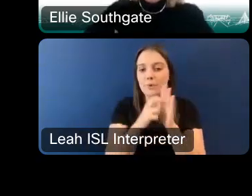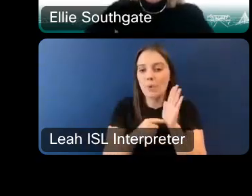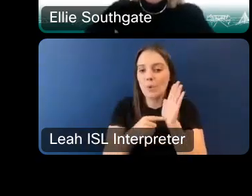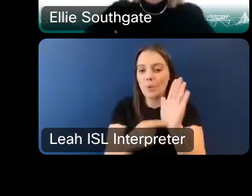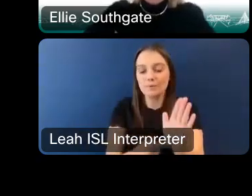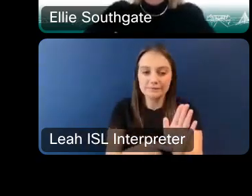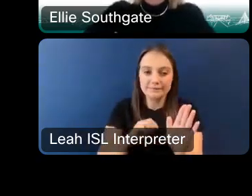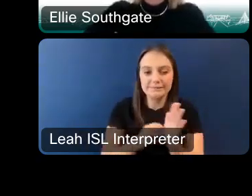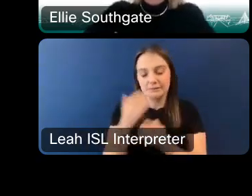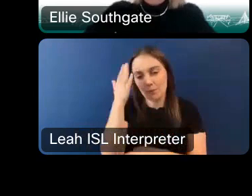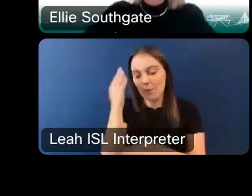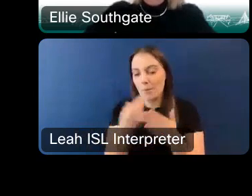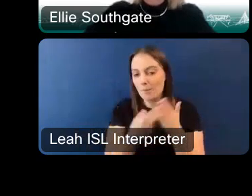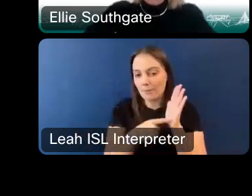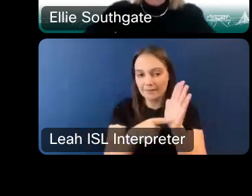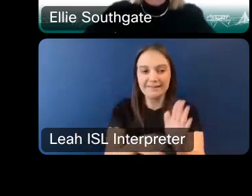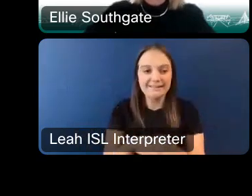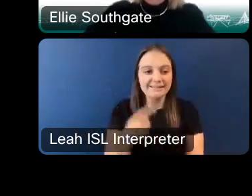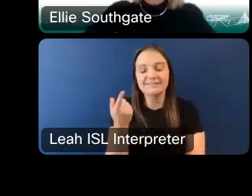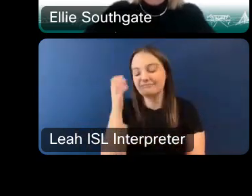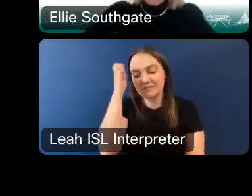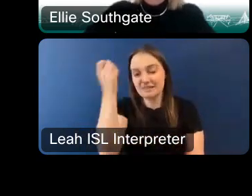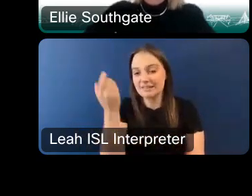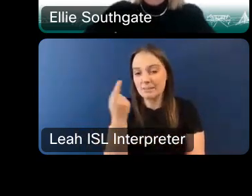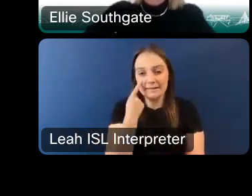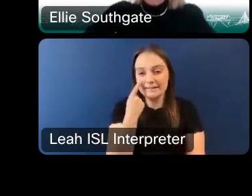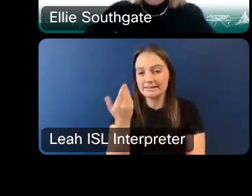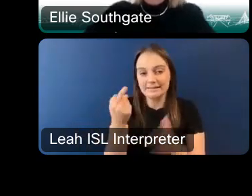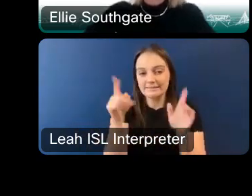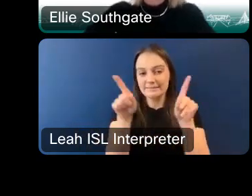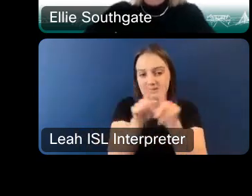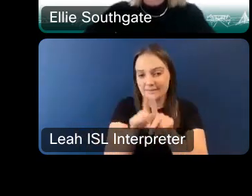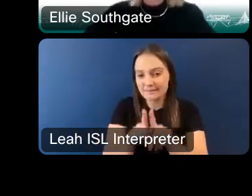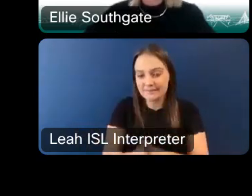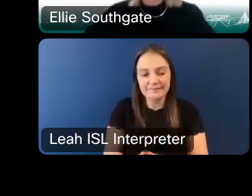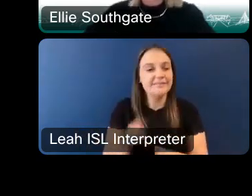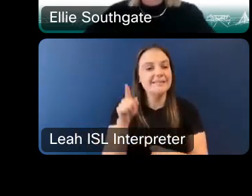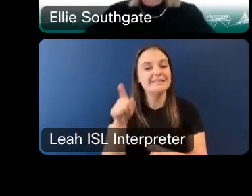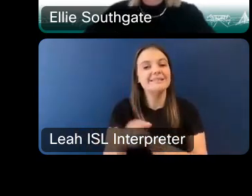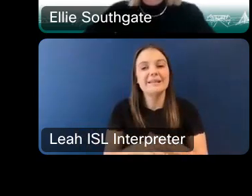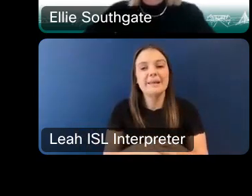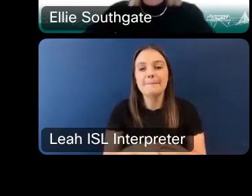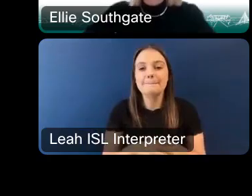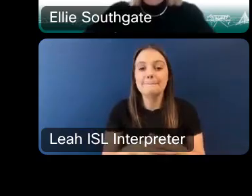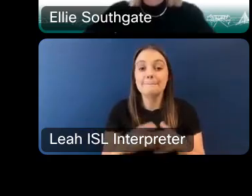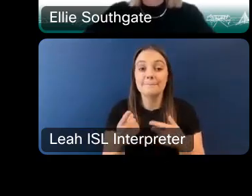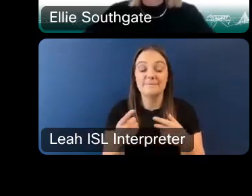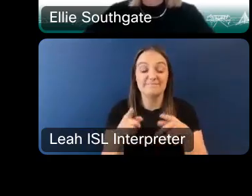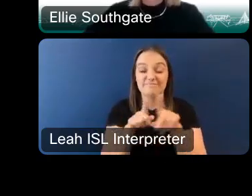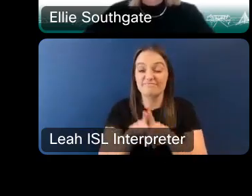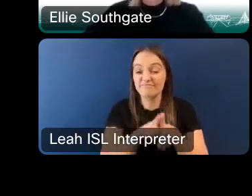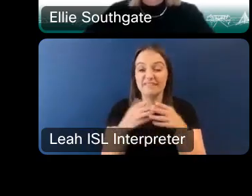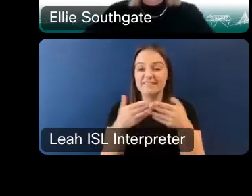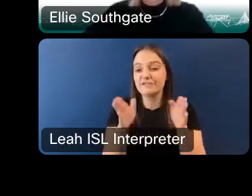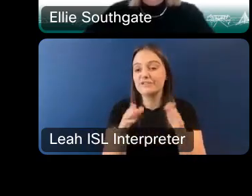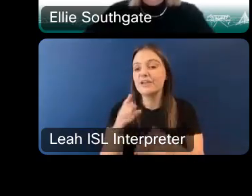as you'd expect and have seen from our webinars previously and from other webinars.